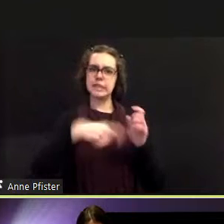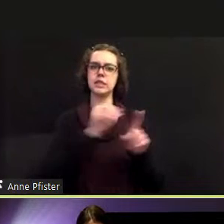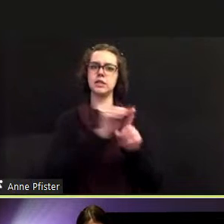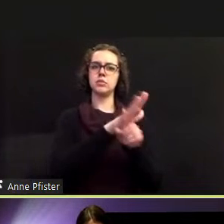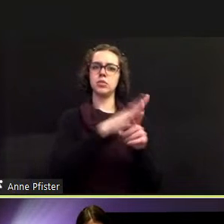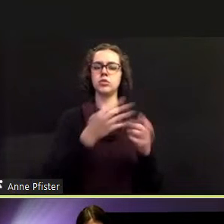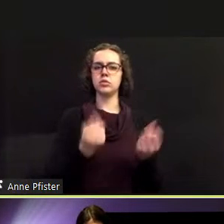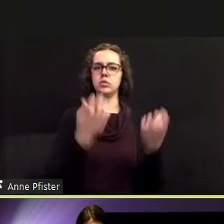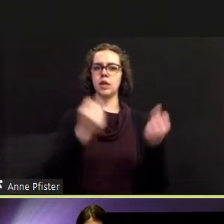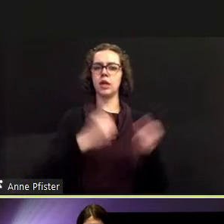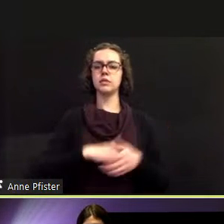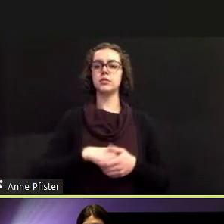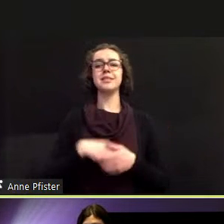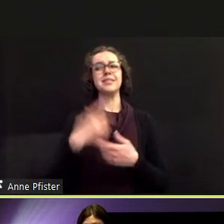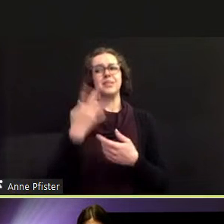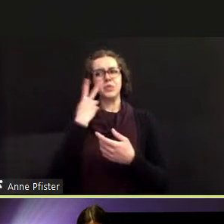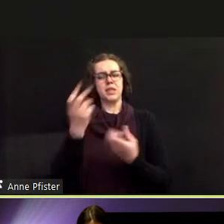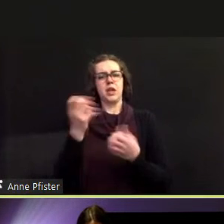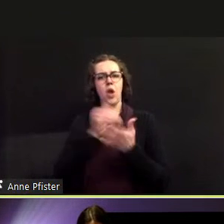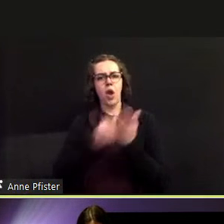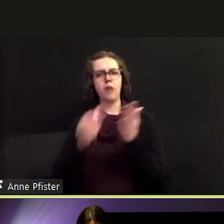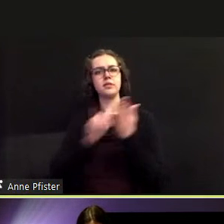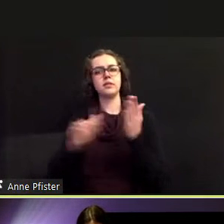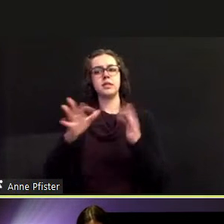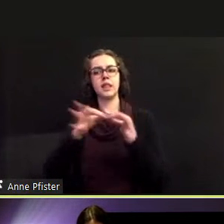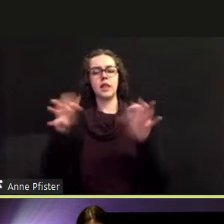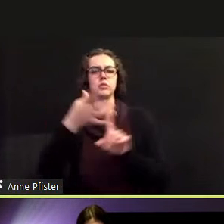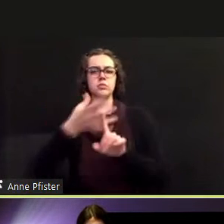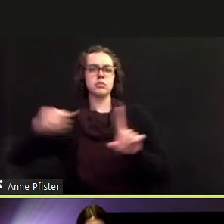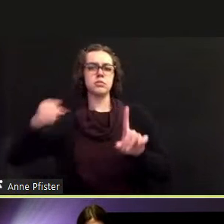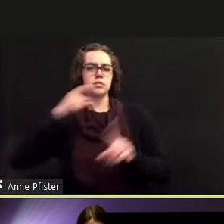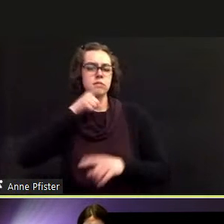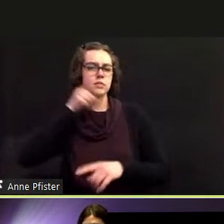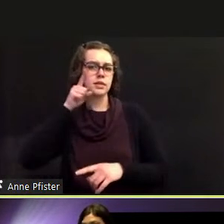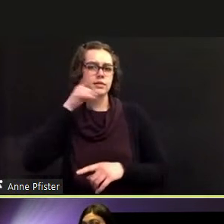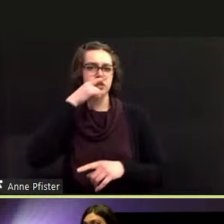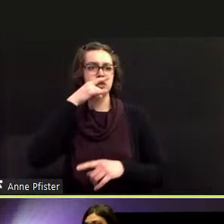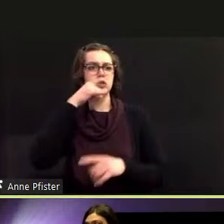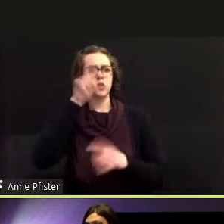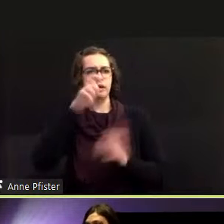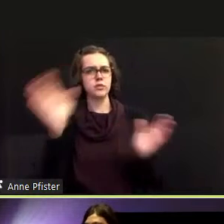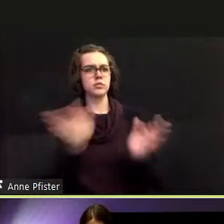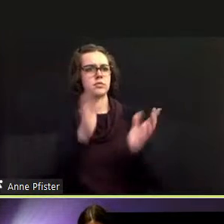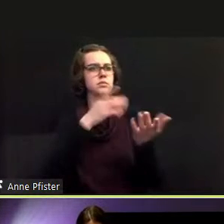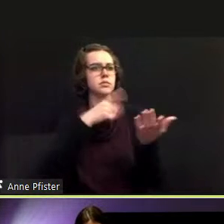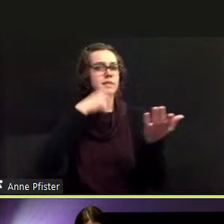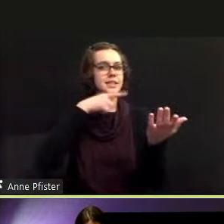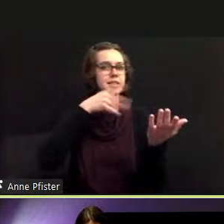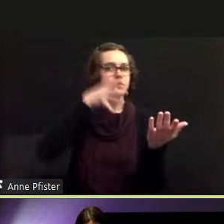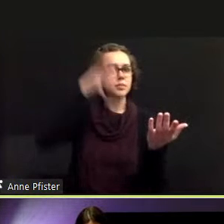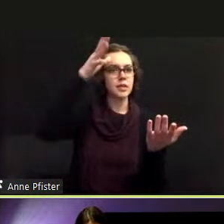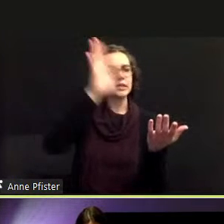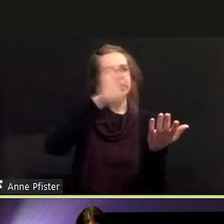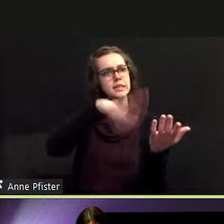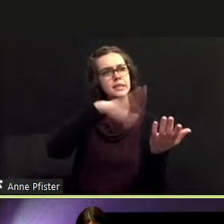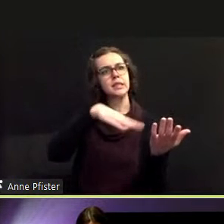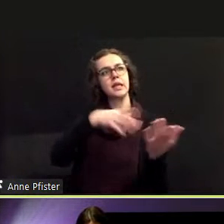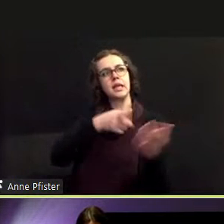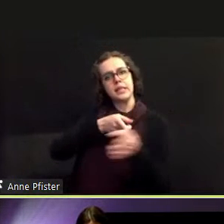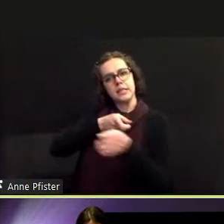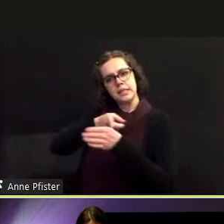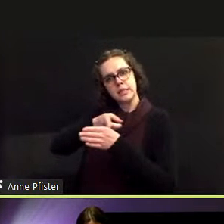language deprivation of deaf children is to encourage hearing parents of deaf children to recognize that, I'm quoting from my chapter with Anne, the